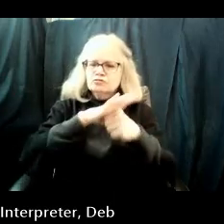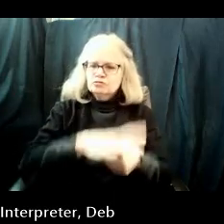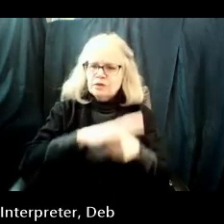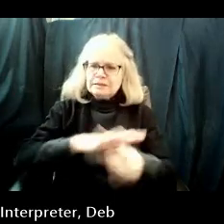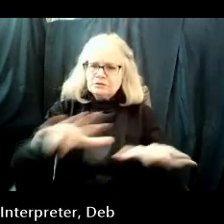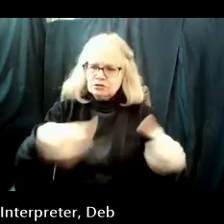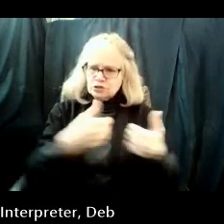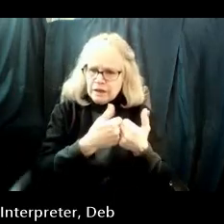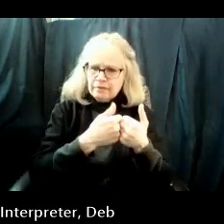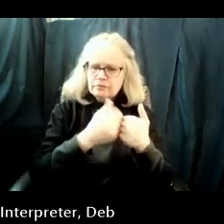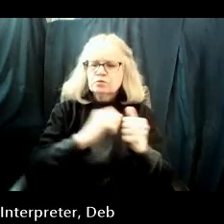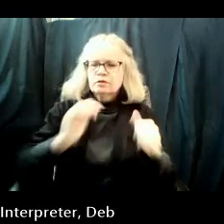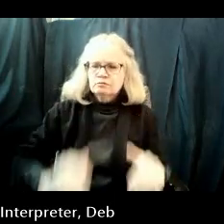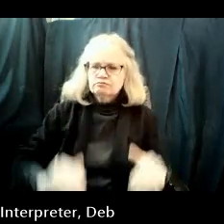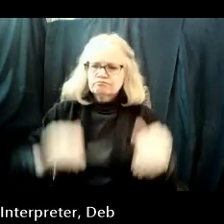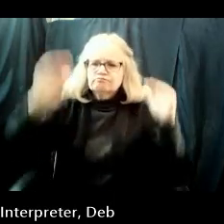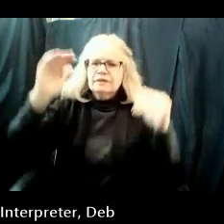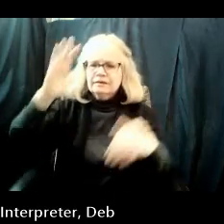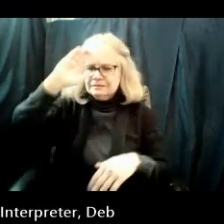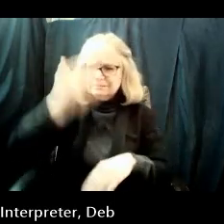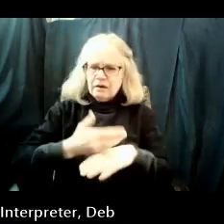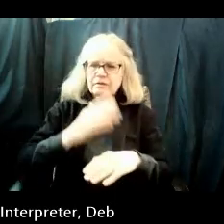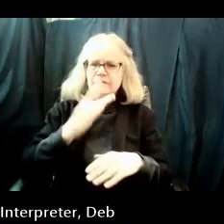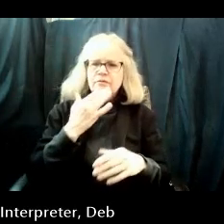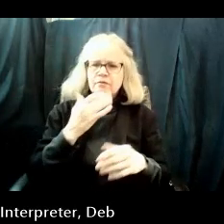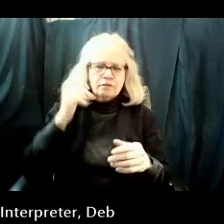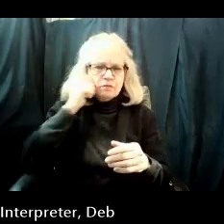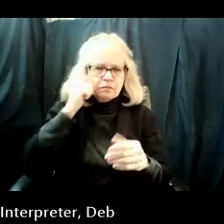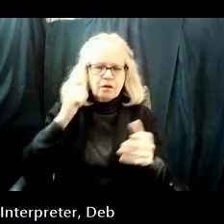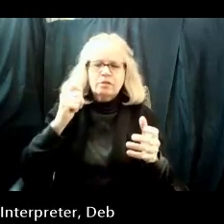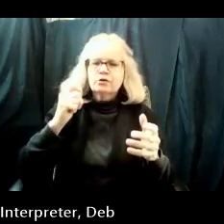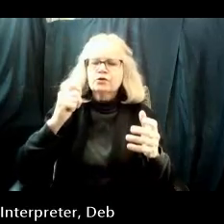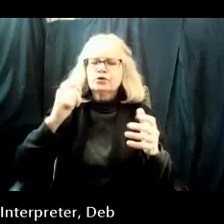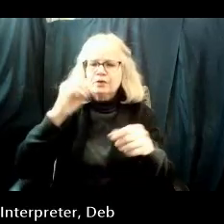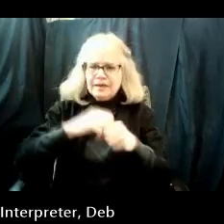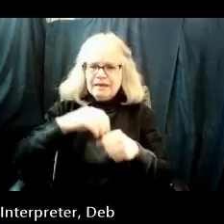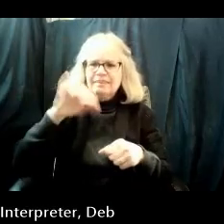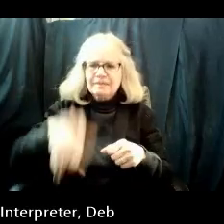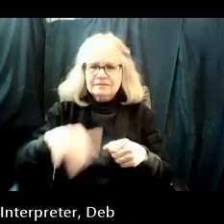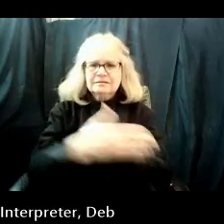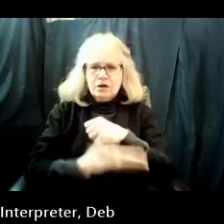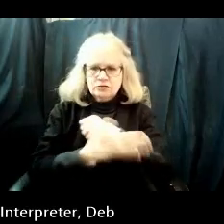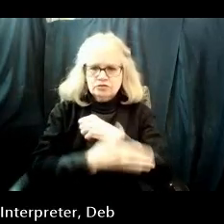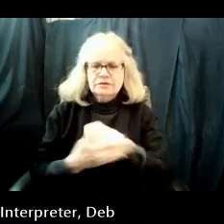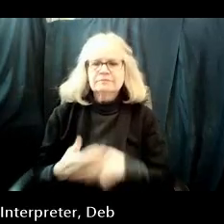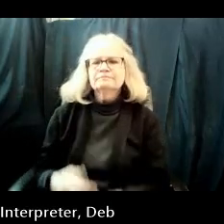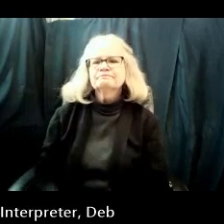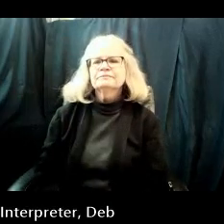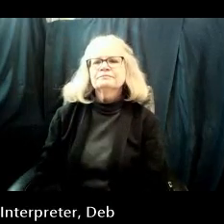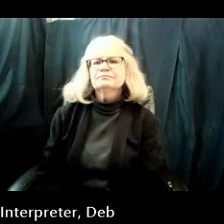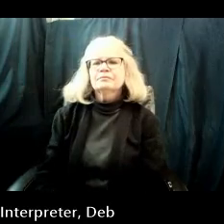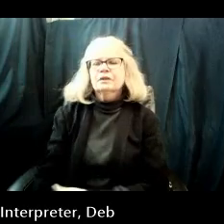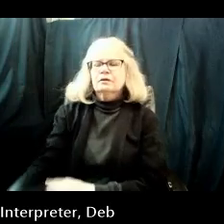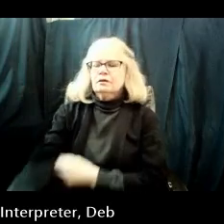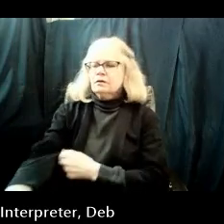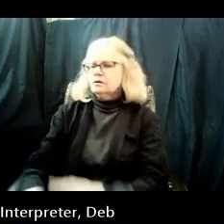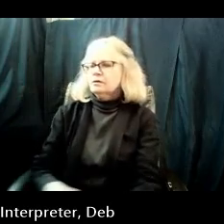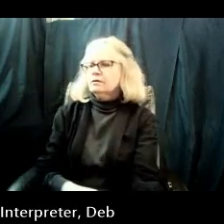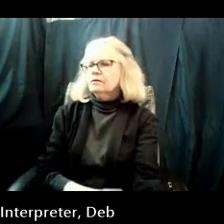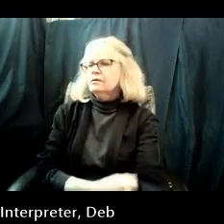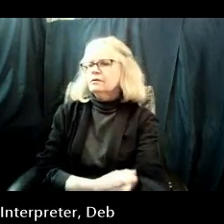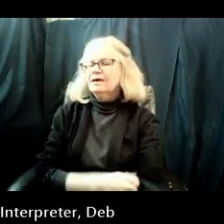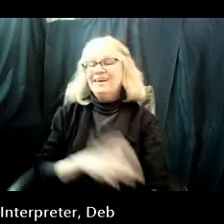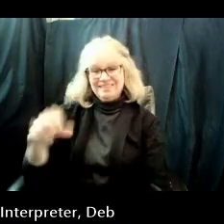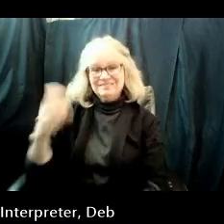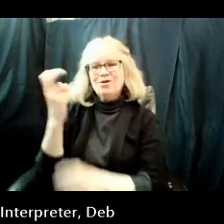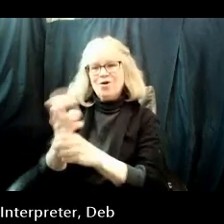involved with raising a son of color in this country? Yeah, this is a hard one. Actually,